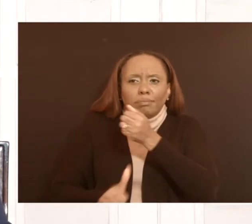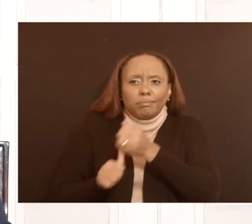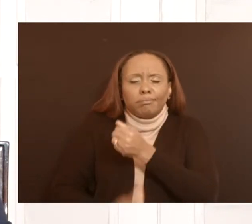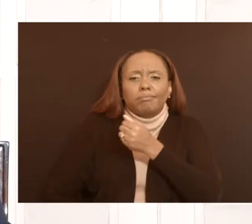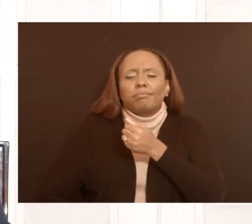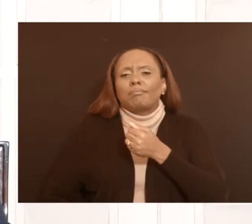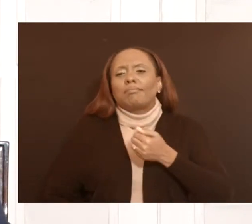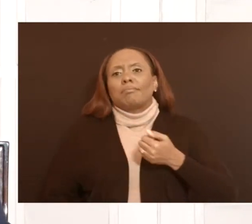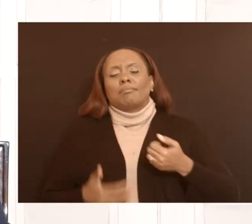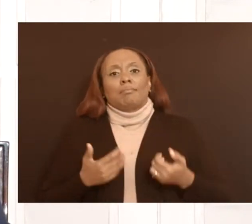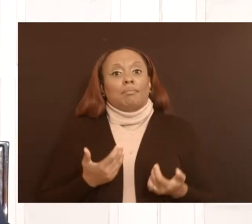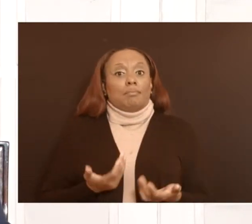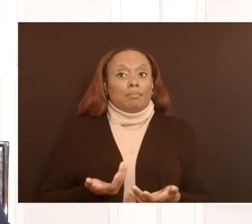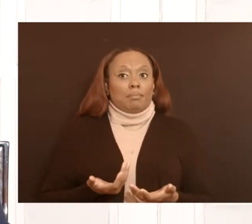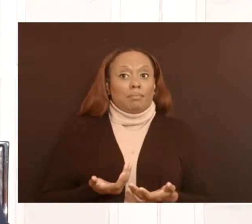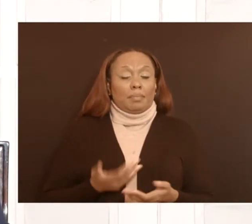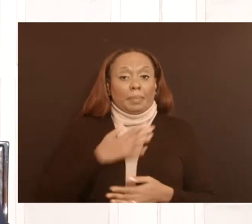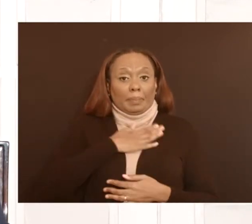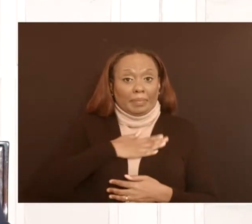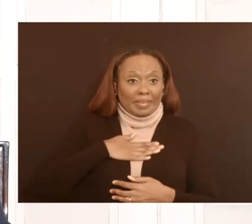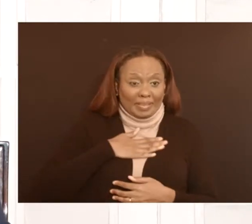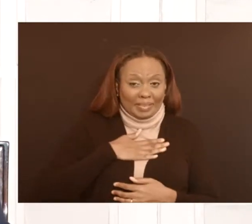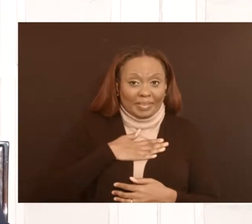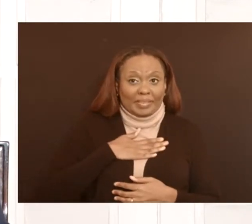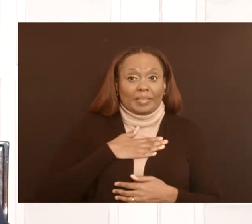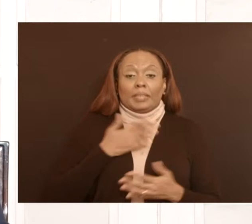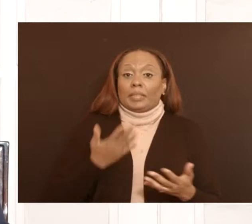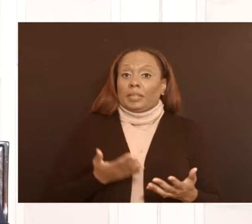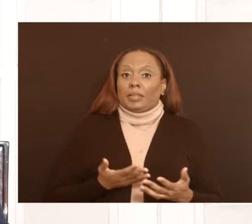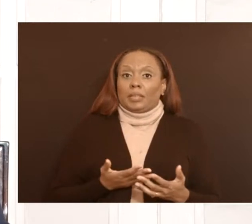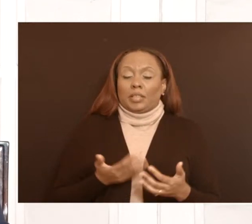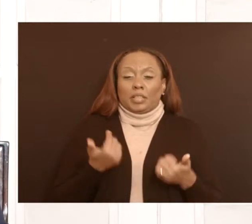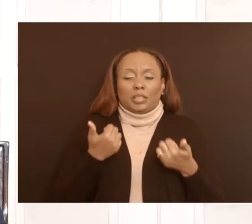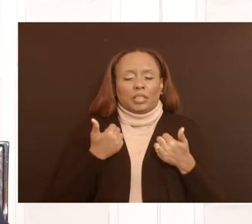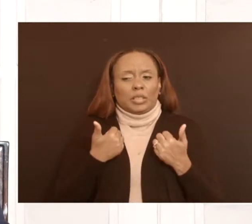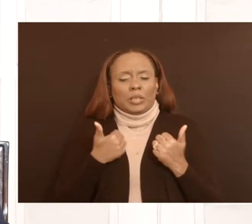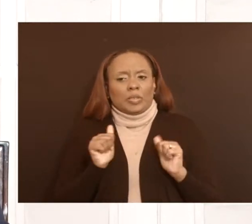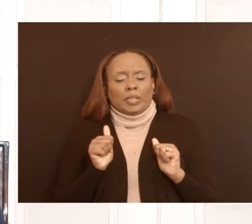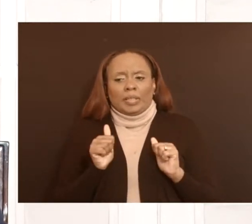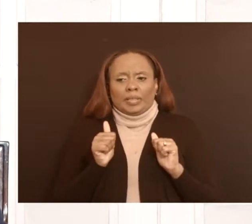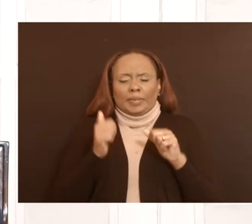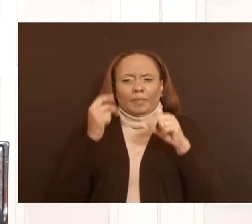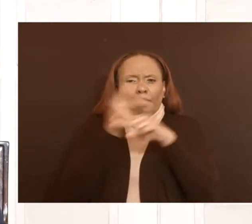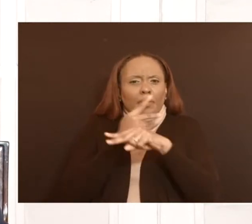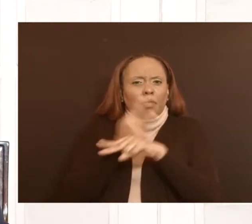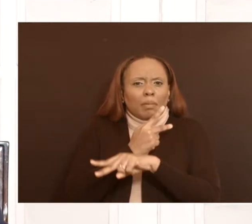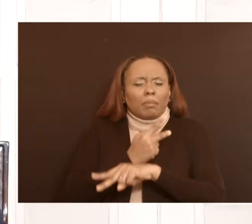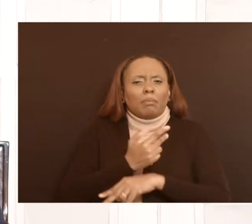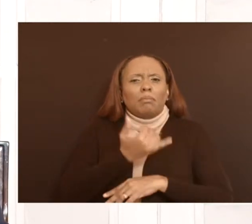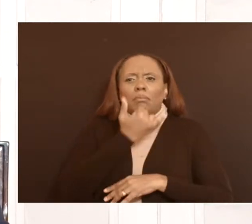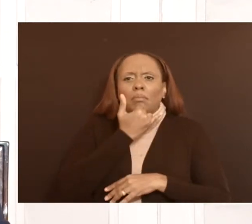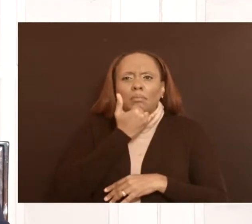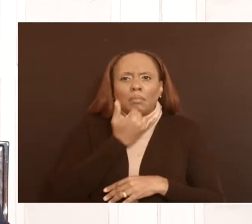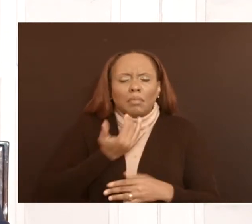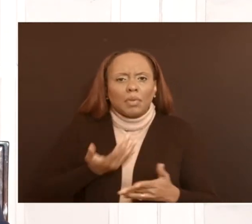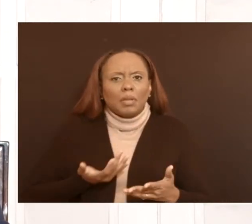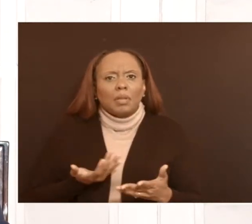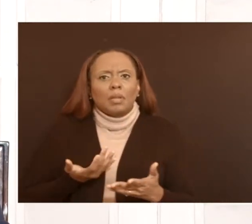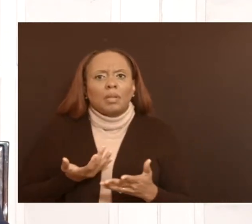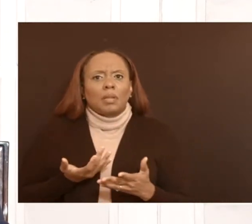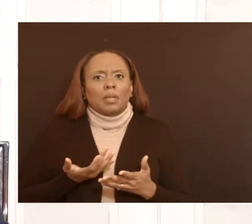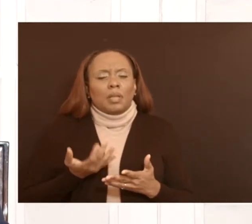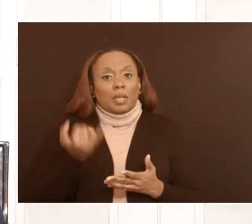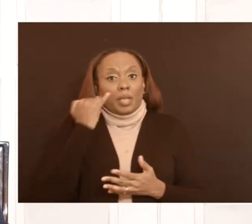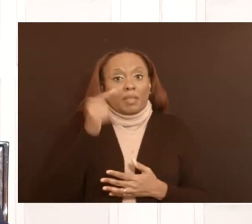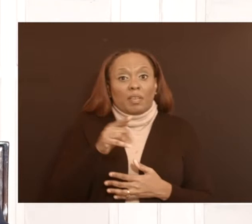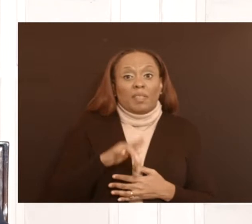presented with, I'm asking you, I'm pleading with you as we try to figure out and get things together back into this country where we were a few weeks